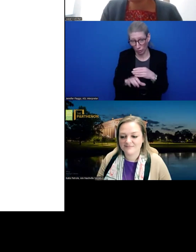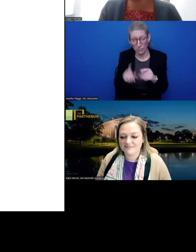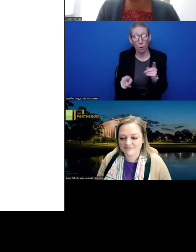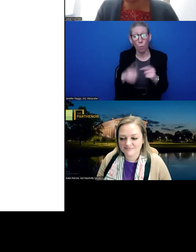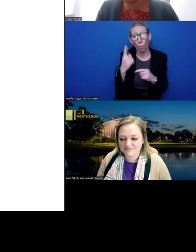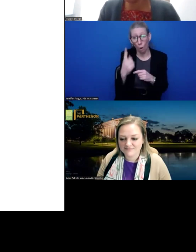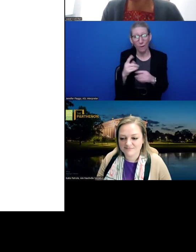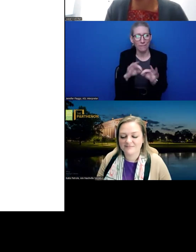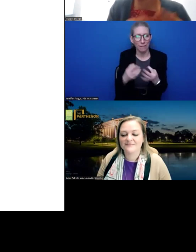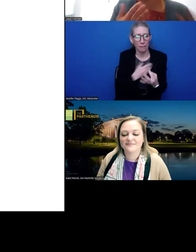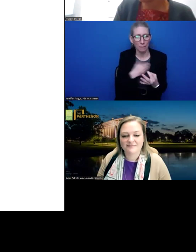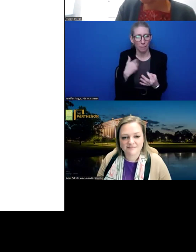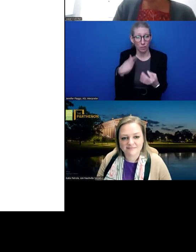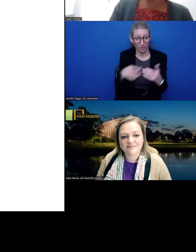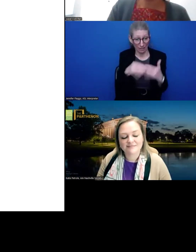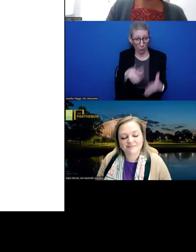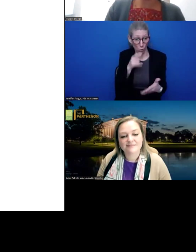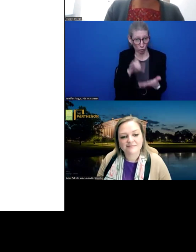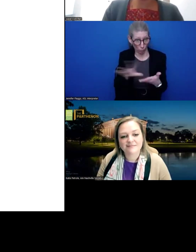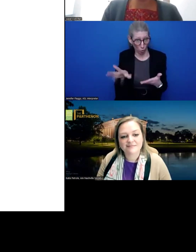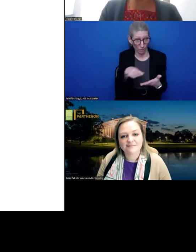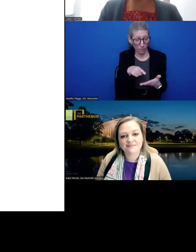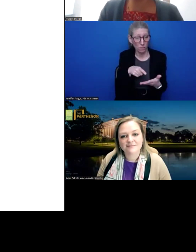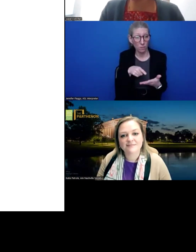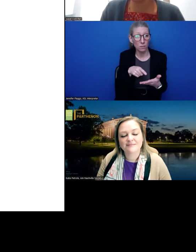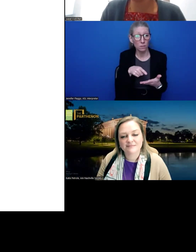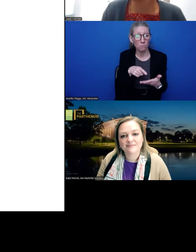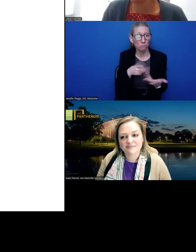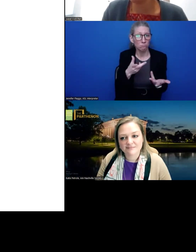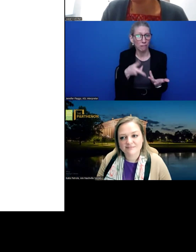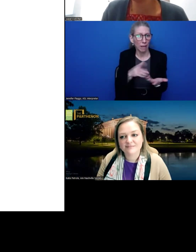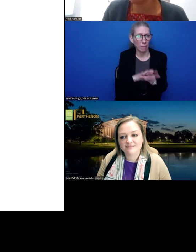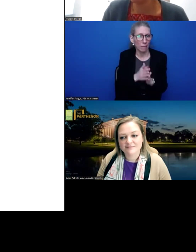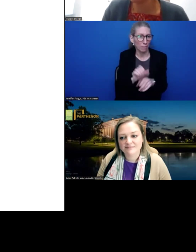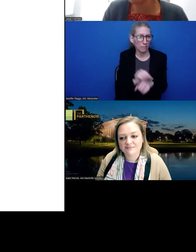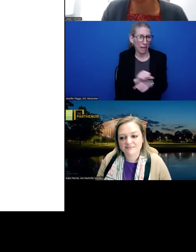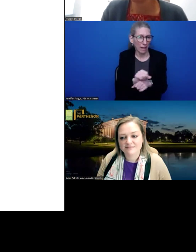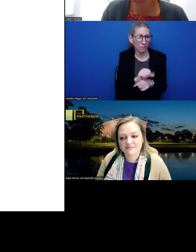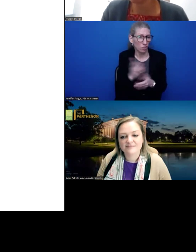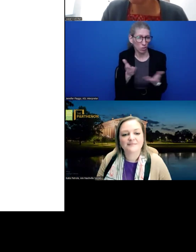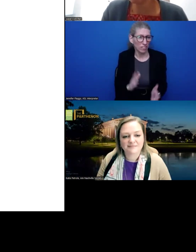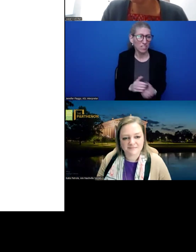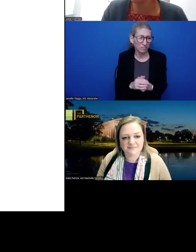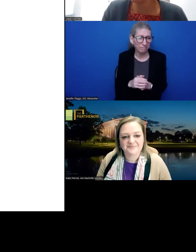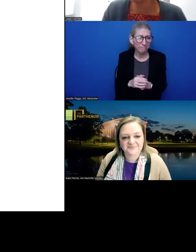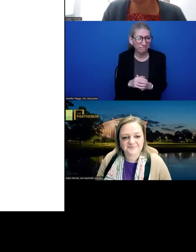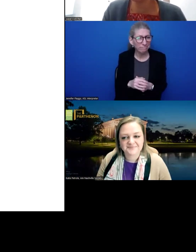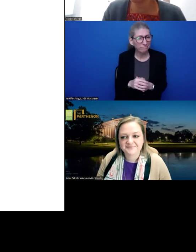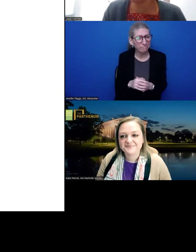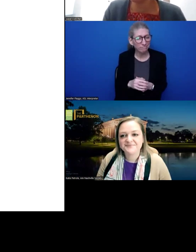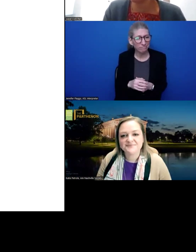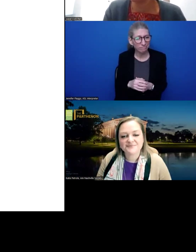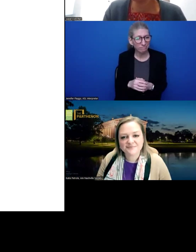family members of a leader that was removed, basically they became slaves or servants. And all